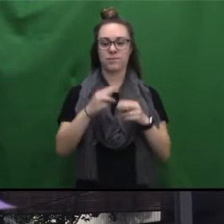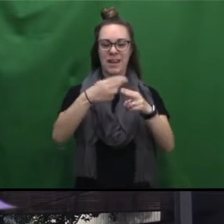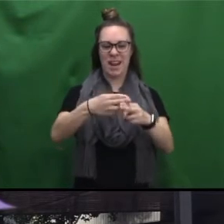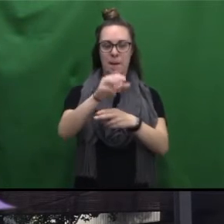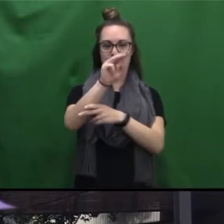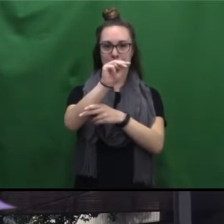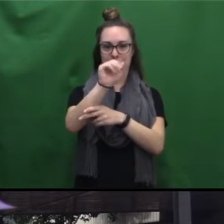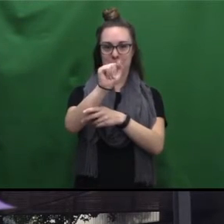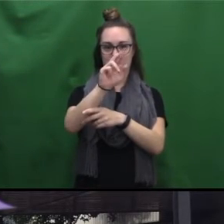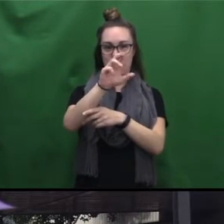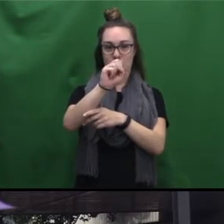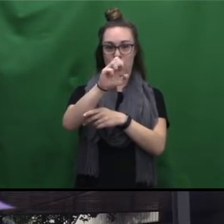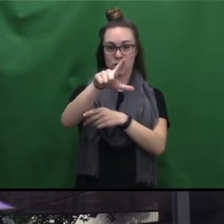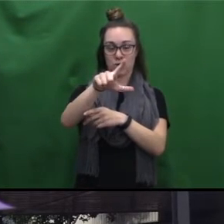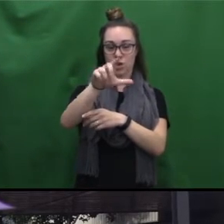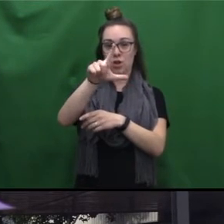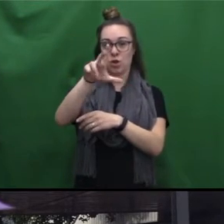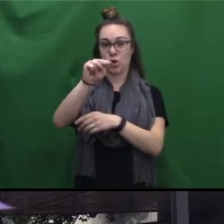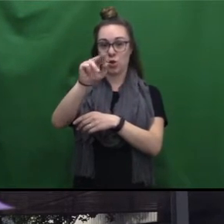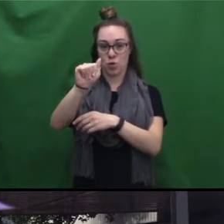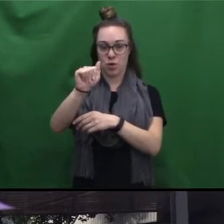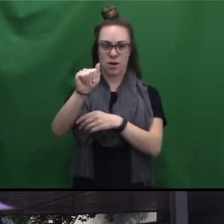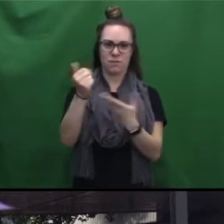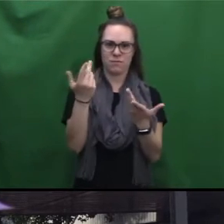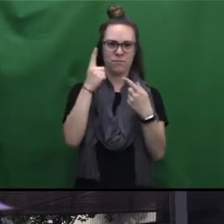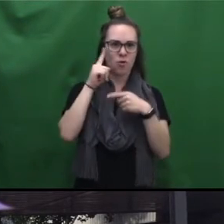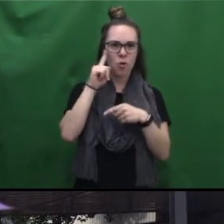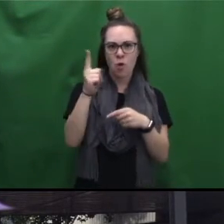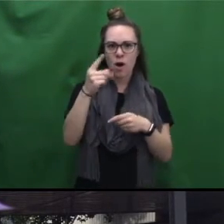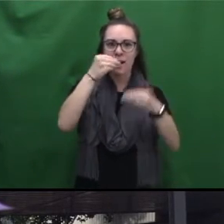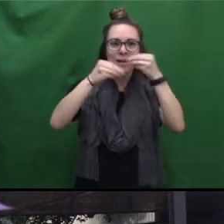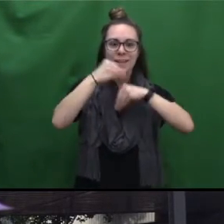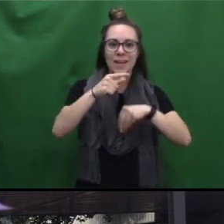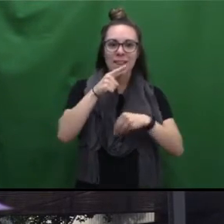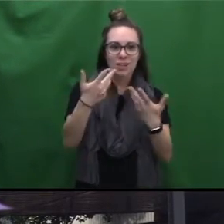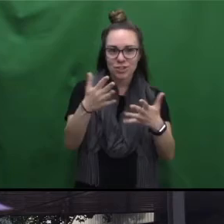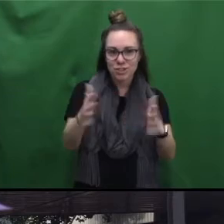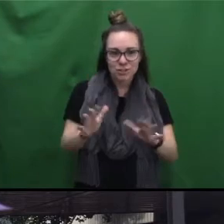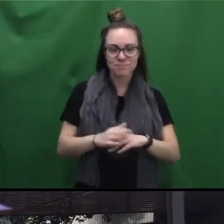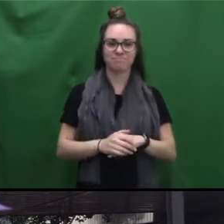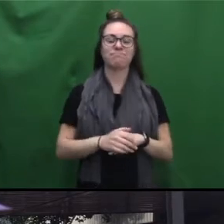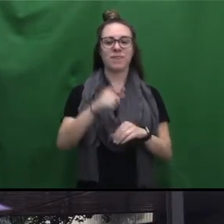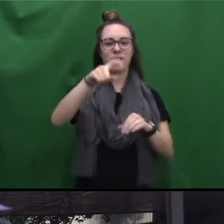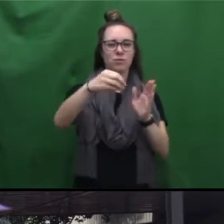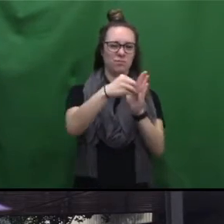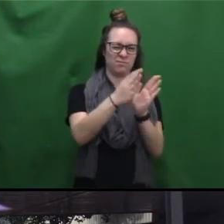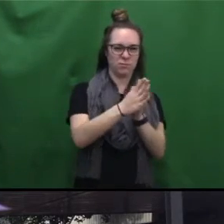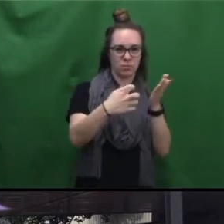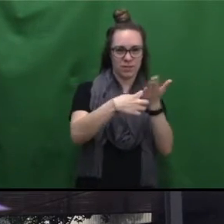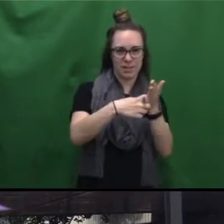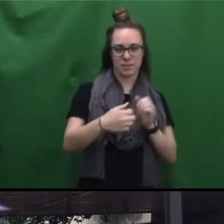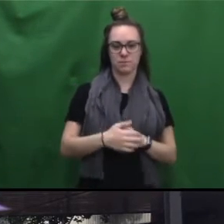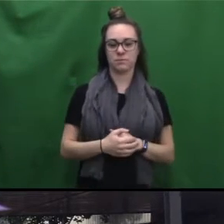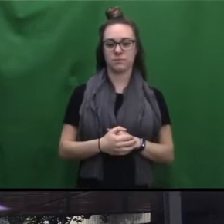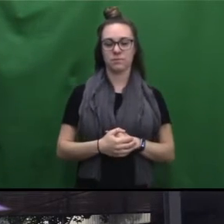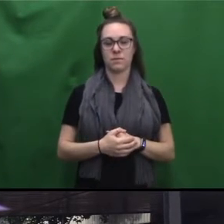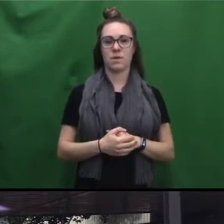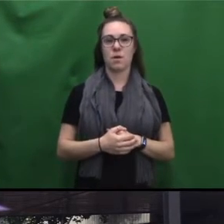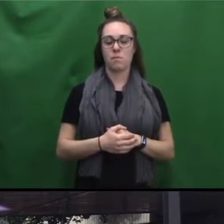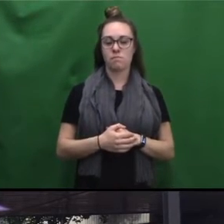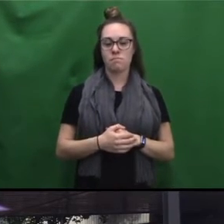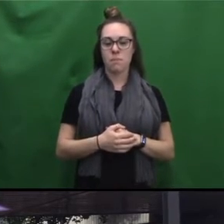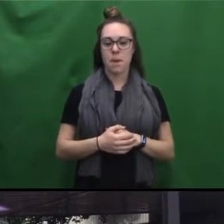lunch. Marisol Luna, remember Lobos, to fill out those red raffle tickets. Open gym is every Tuesday and Thursday from